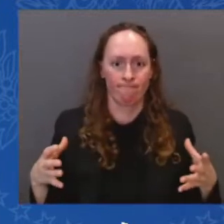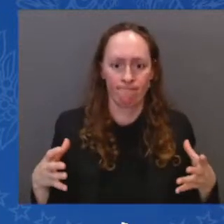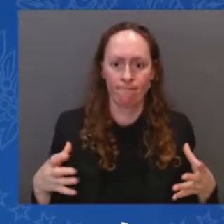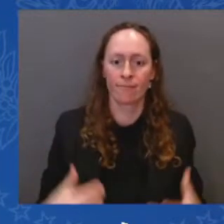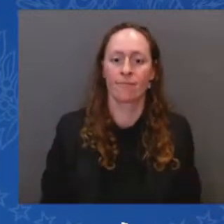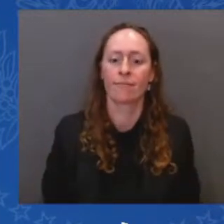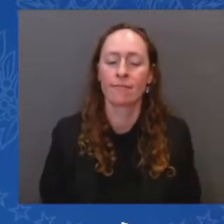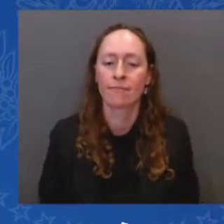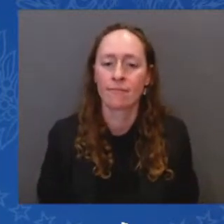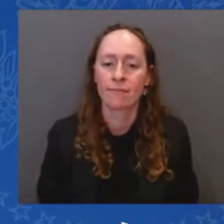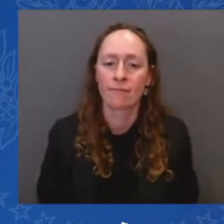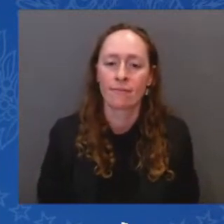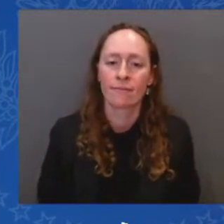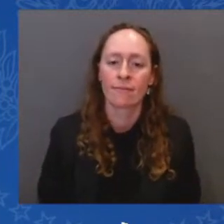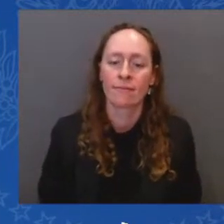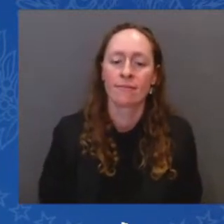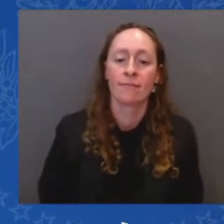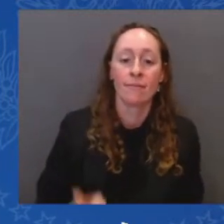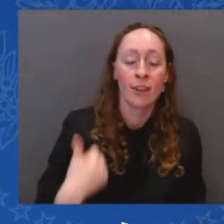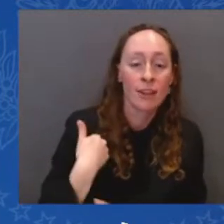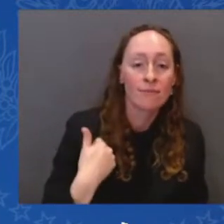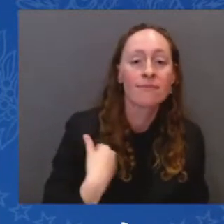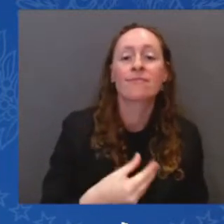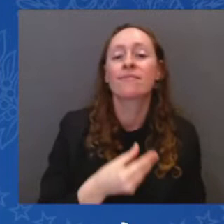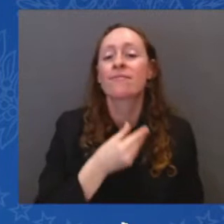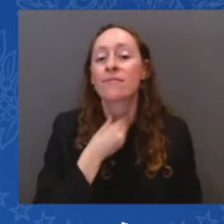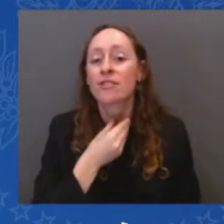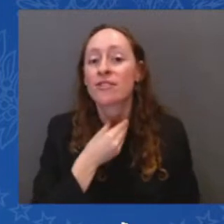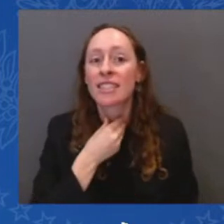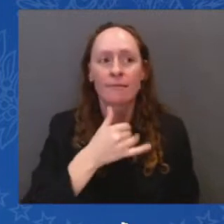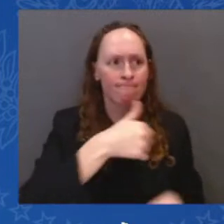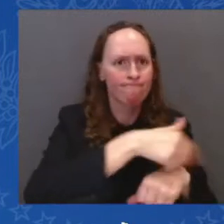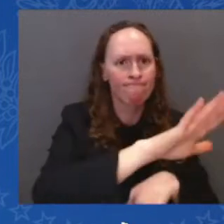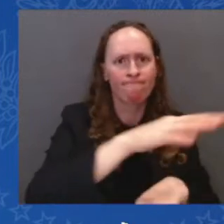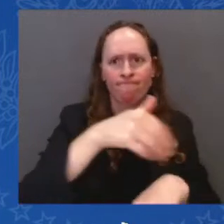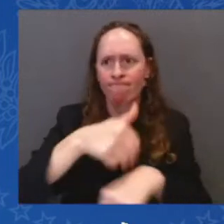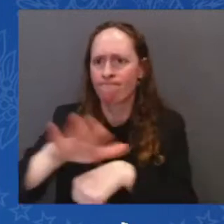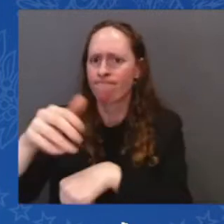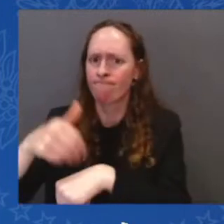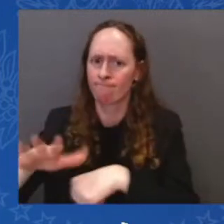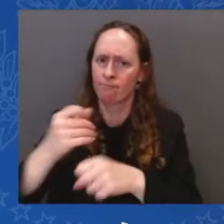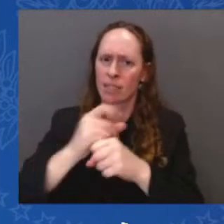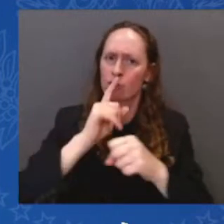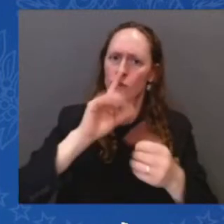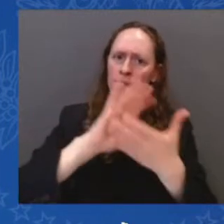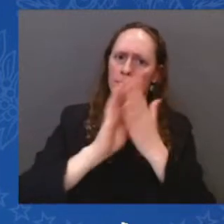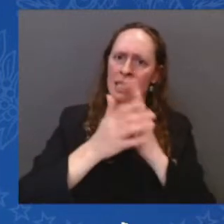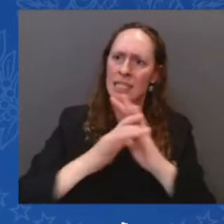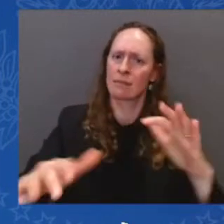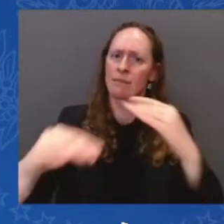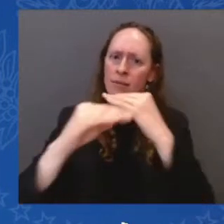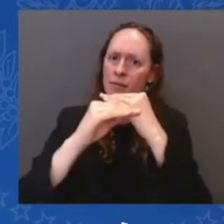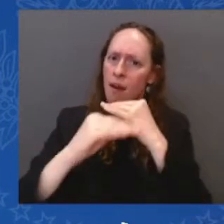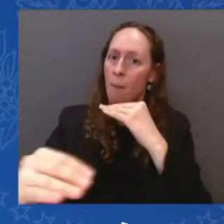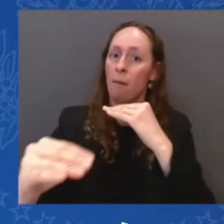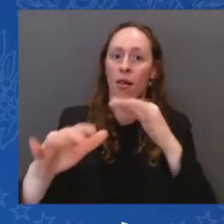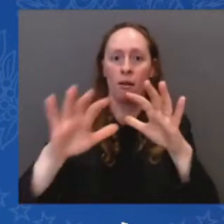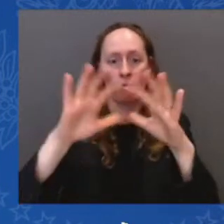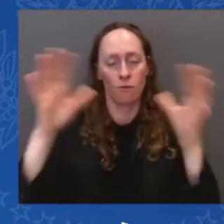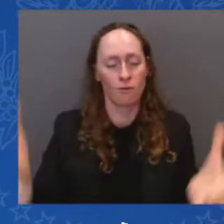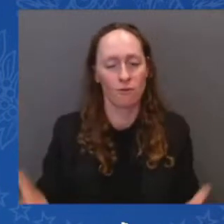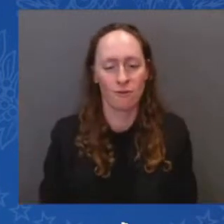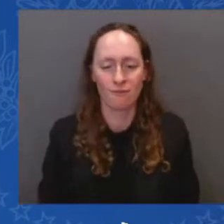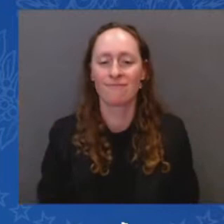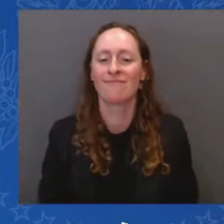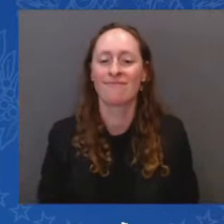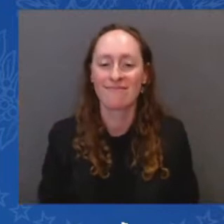to maintain peace and stability throughout the world. And simultaneously, this joint force is preparing for the future.